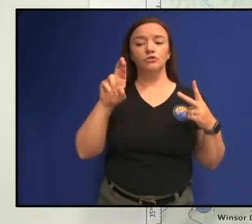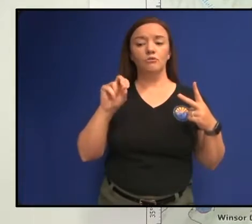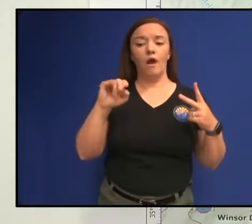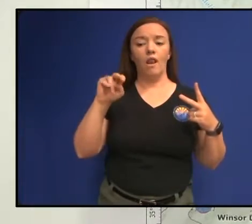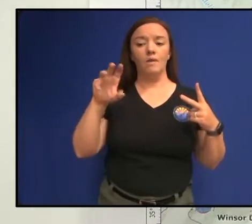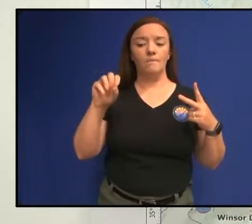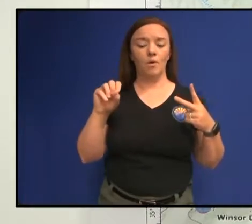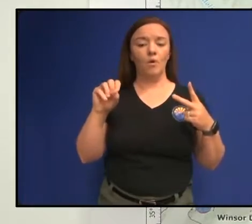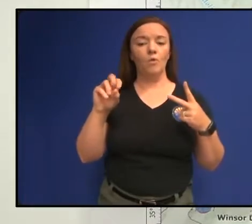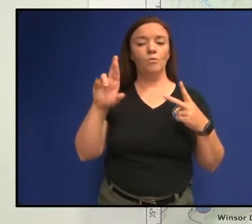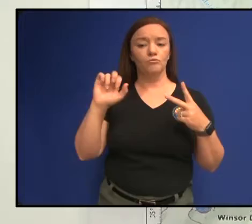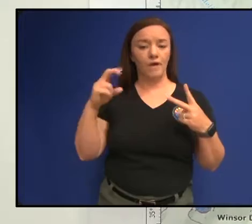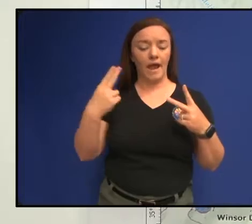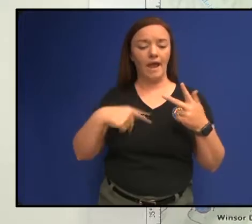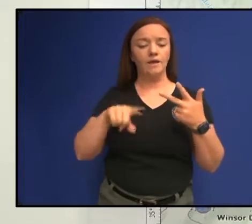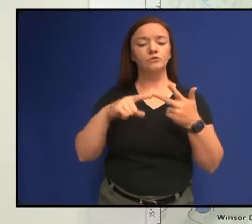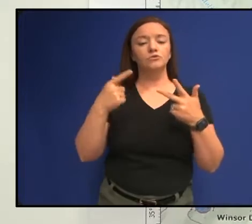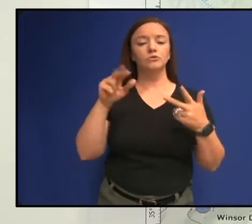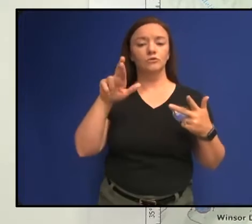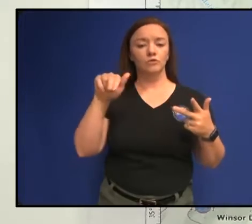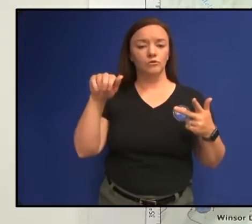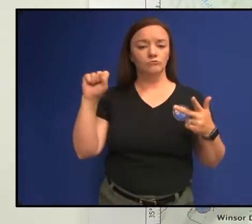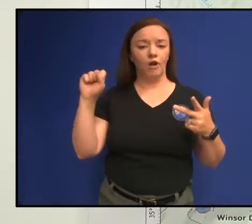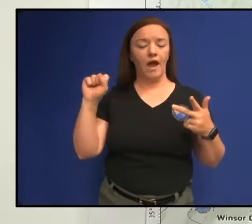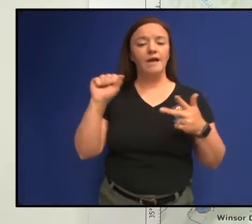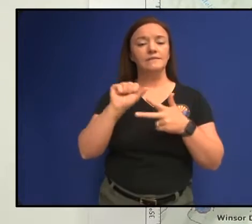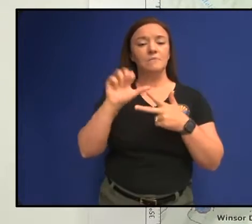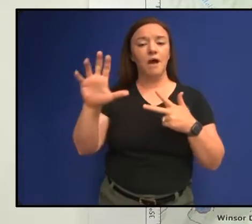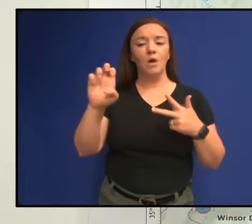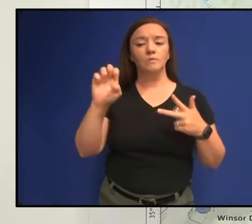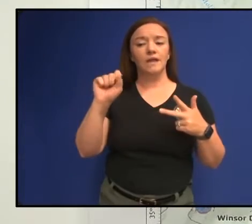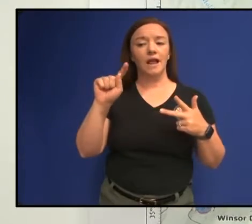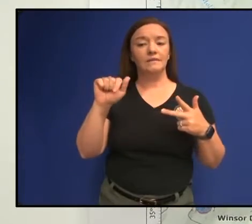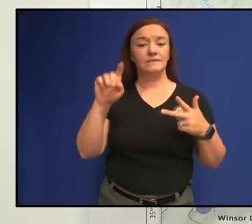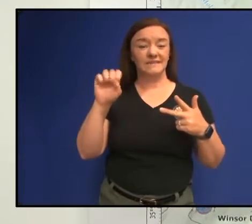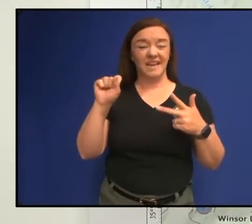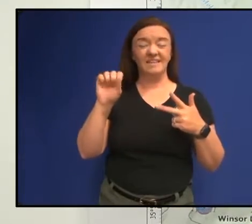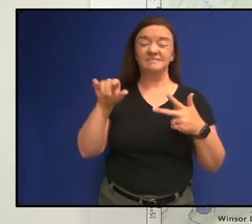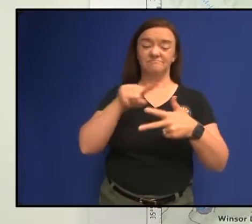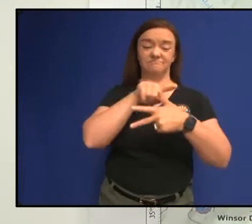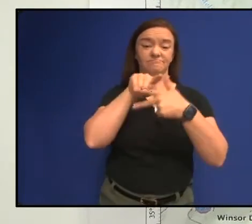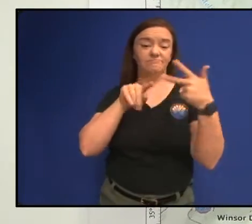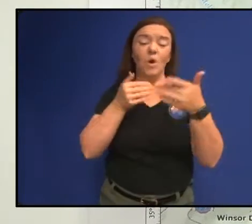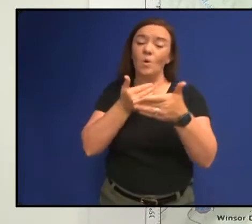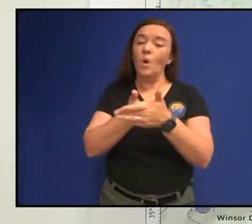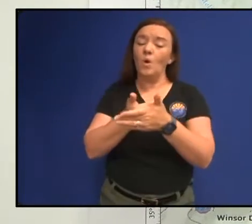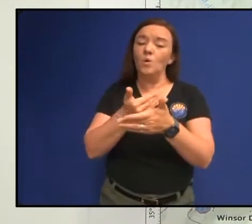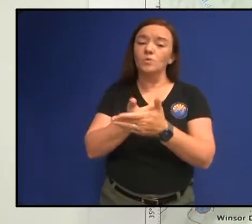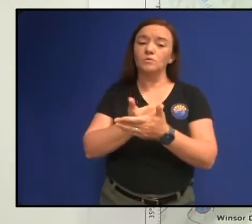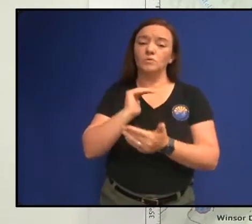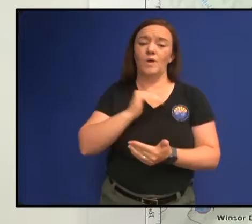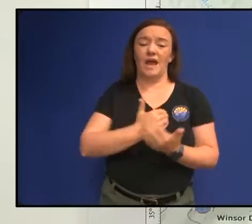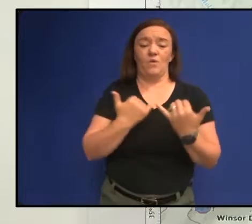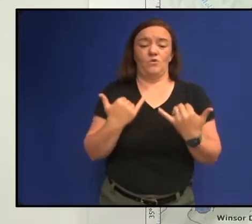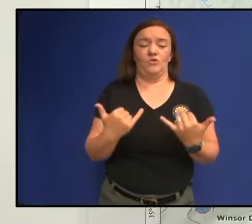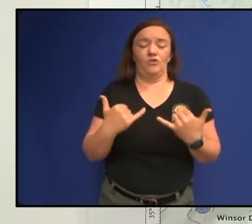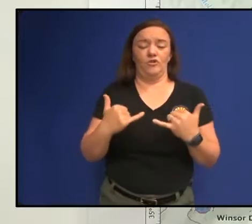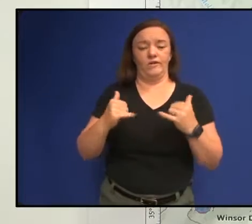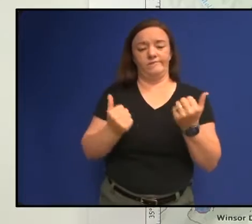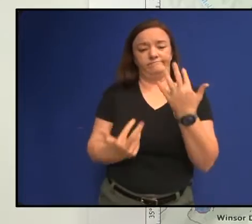Mountain Estates, that's relatively close to where we're doing that active